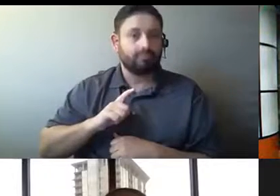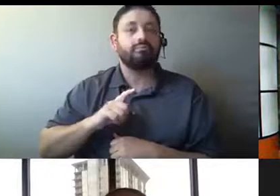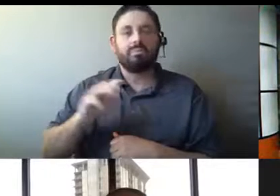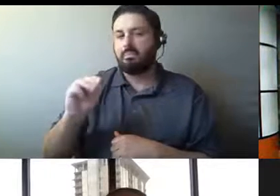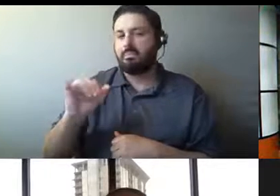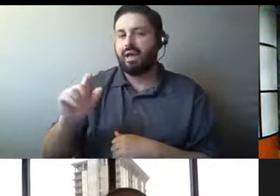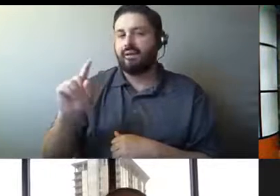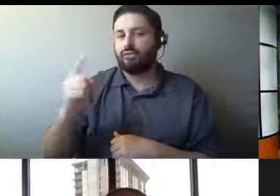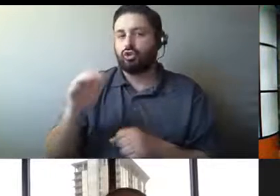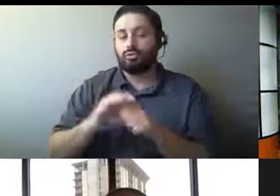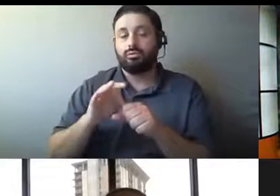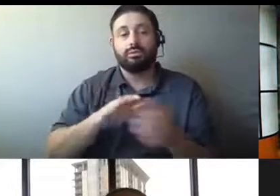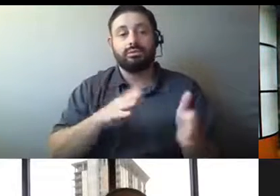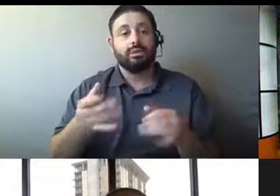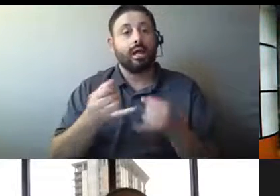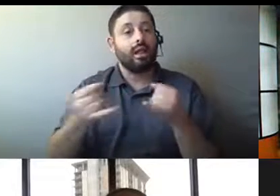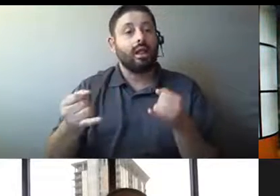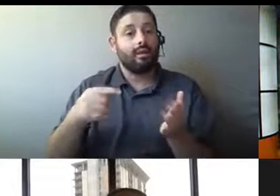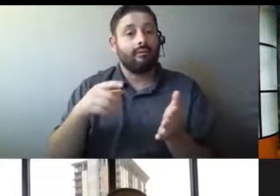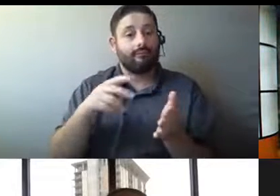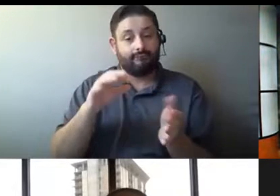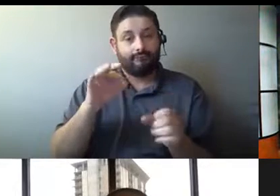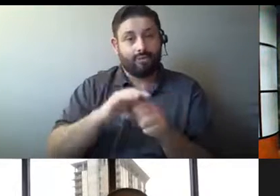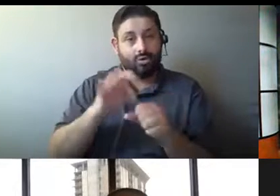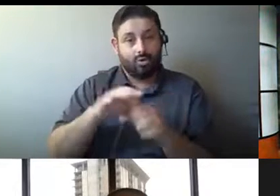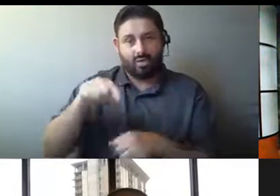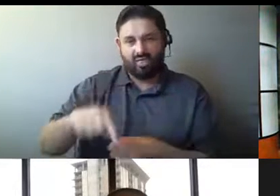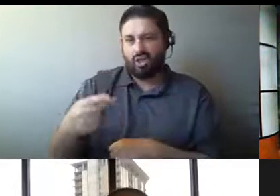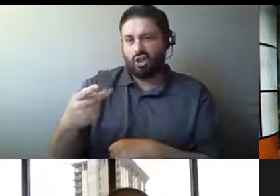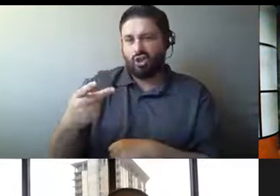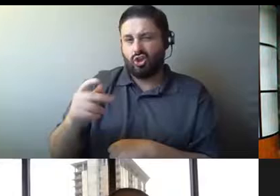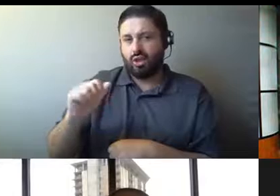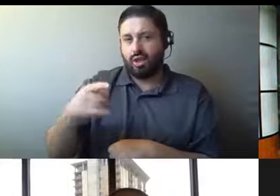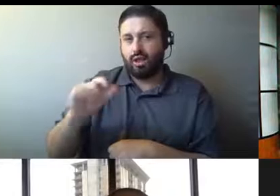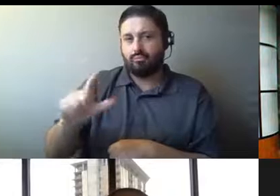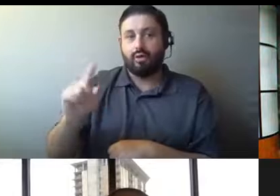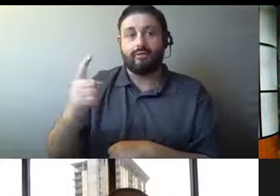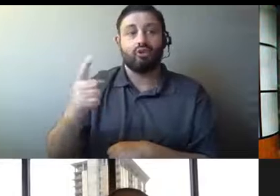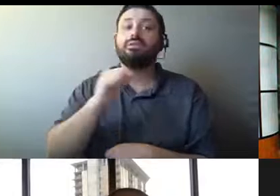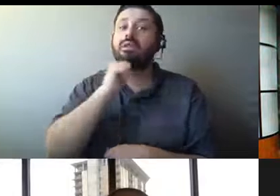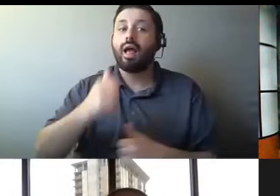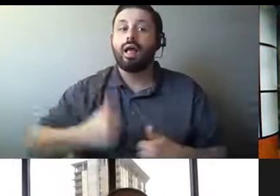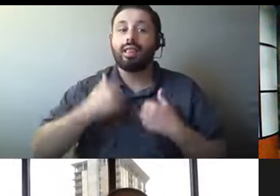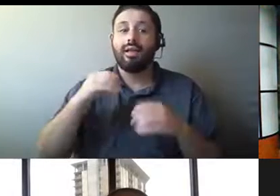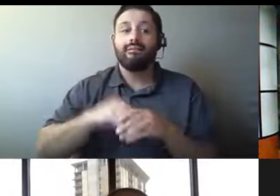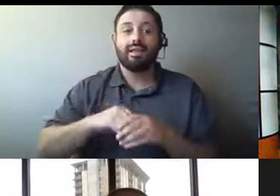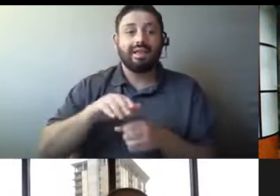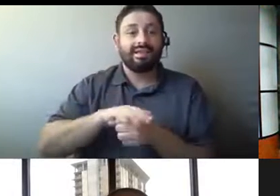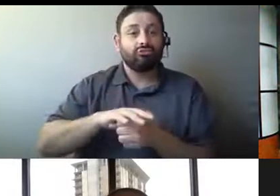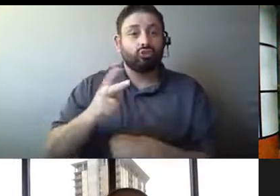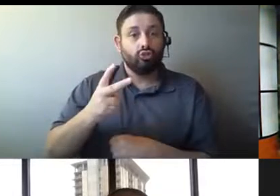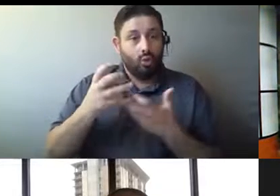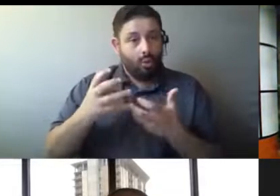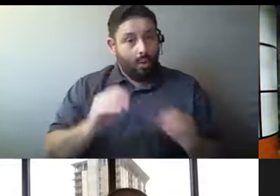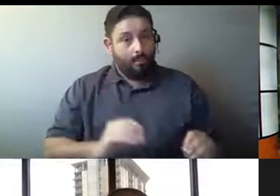1. The deadline to register to vote is this coming Thursday, April 1st. If you do not live in District 2 and would like to move to a